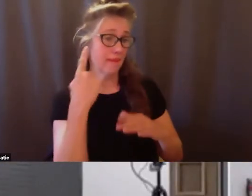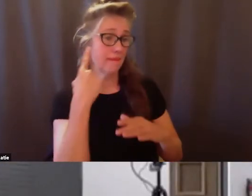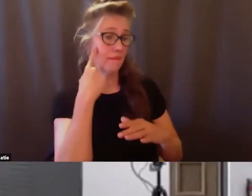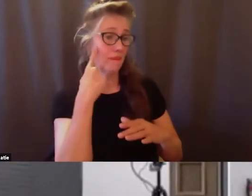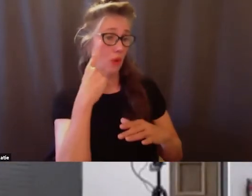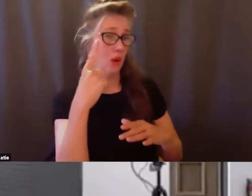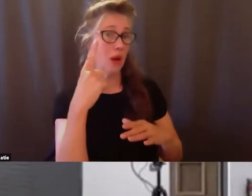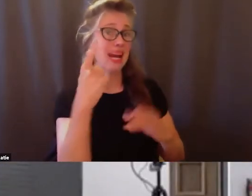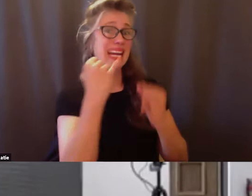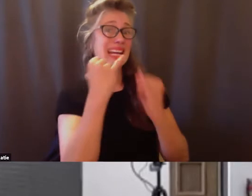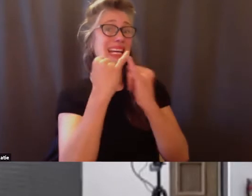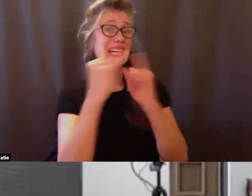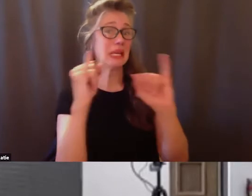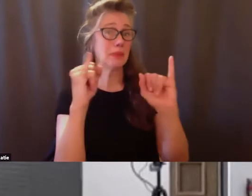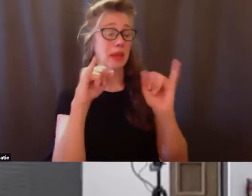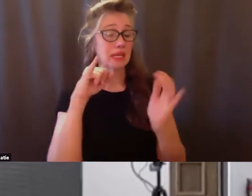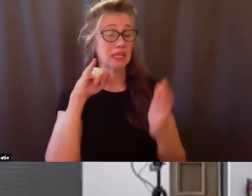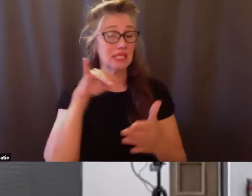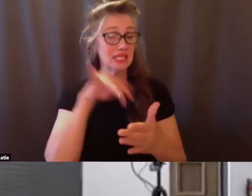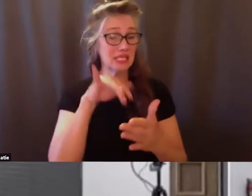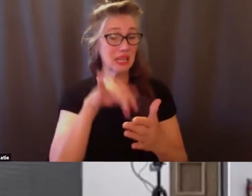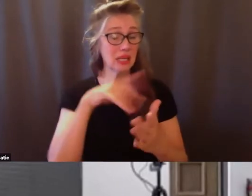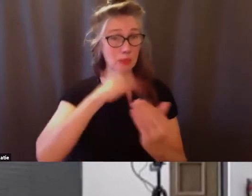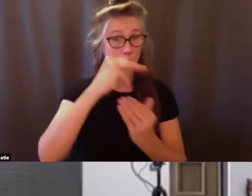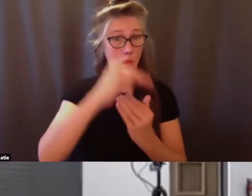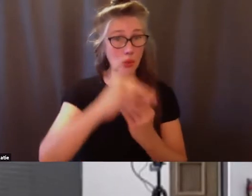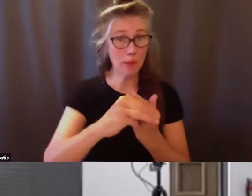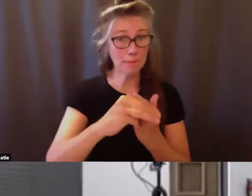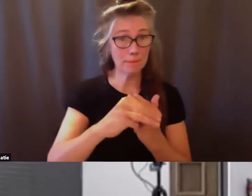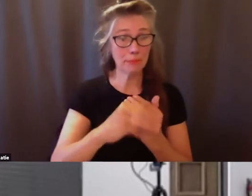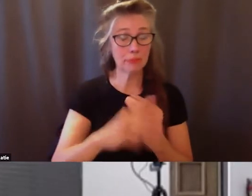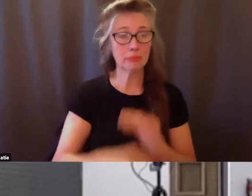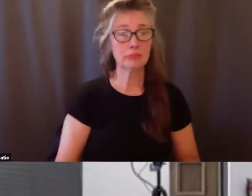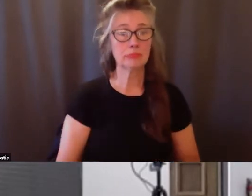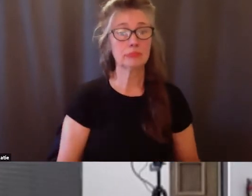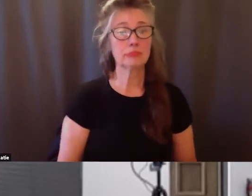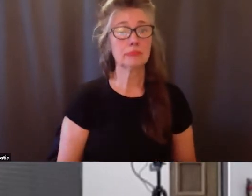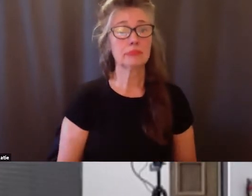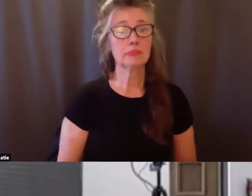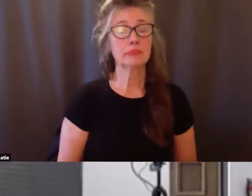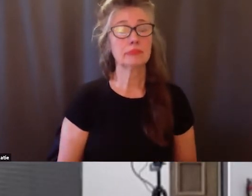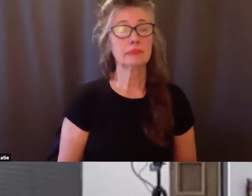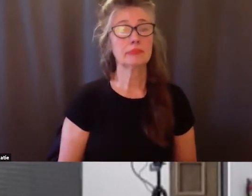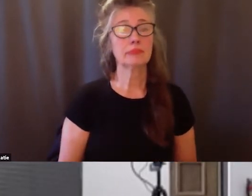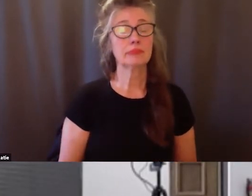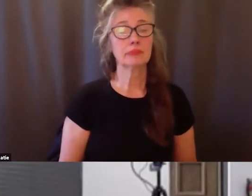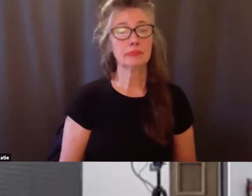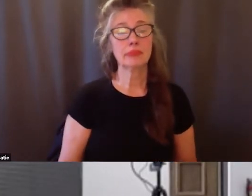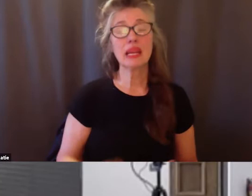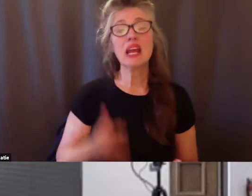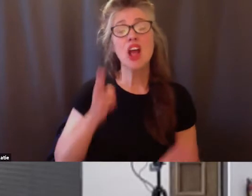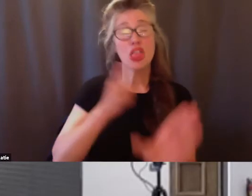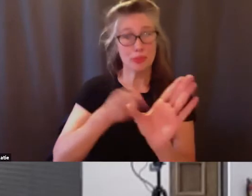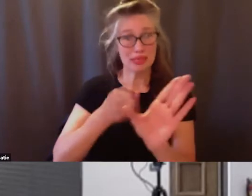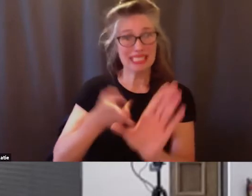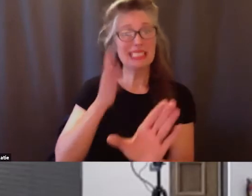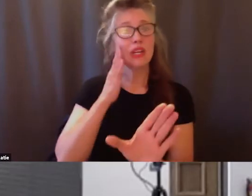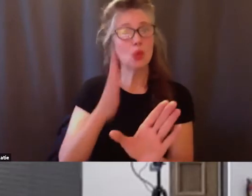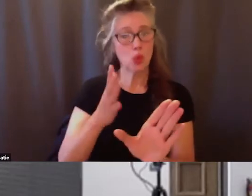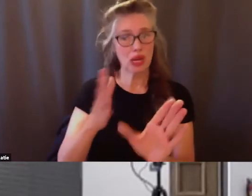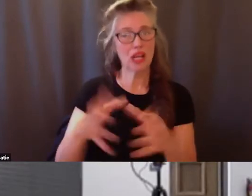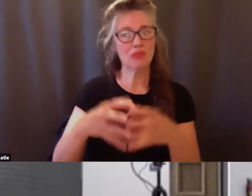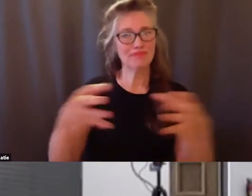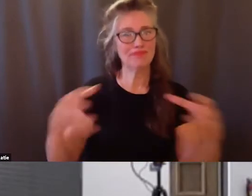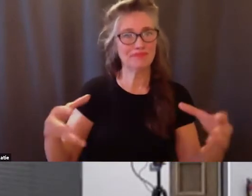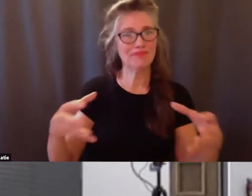the independent study program. We will have an increase in participants in that program, but we